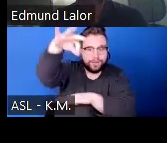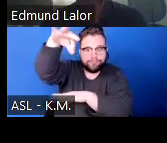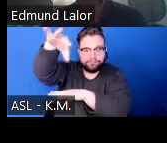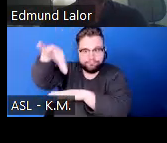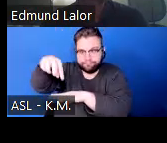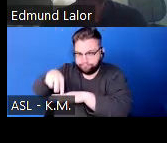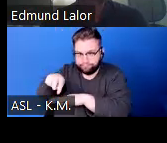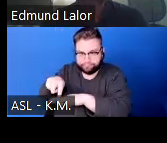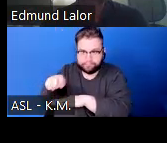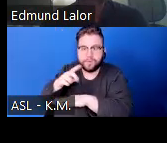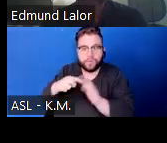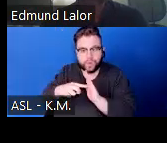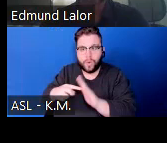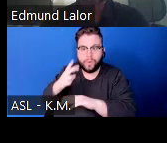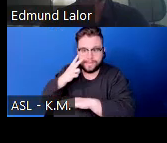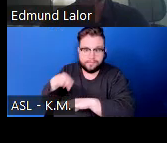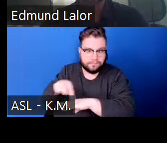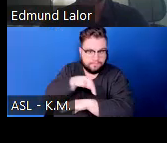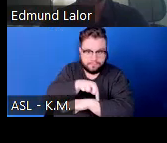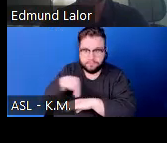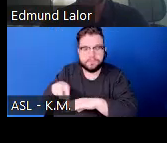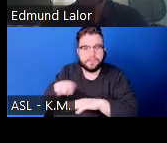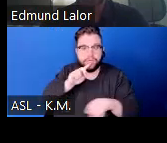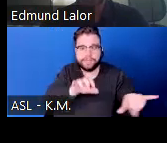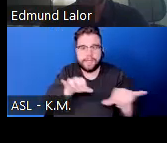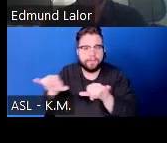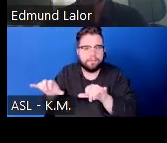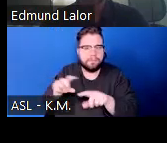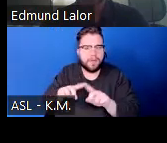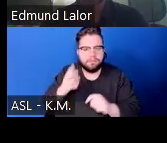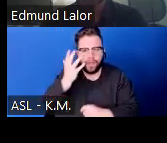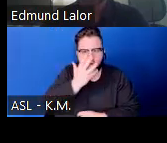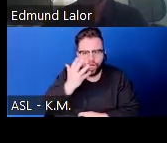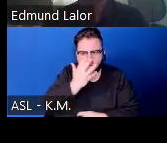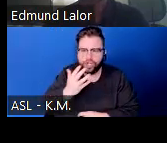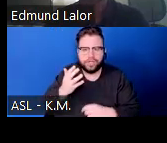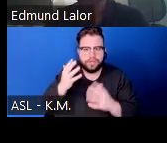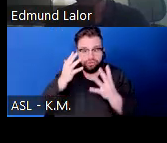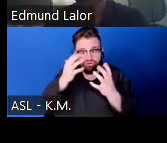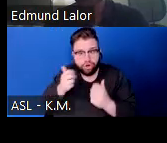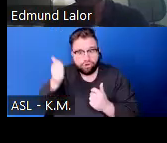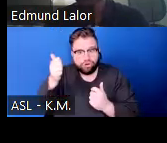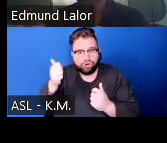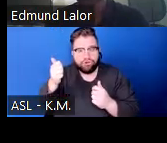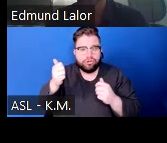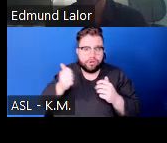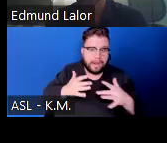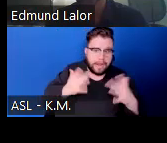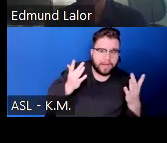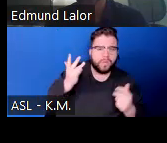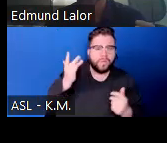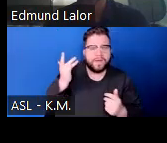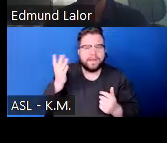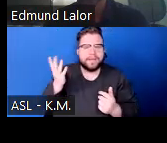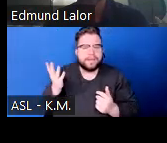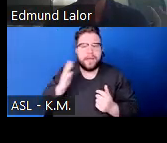gray colors are in fact exactly the same. So why don't they appear the same to us? They don't appear the same to us because our brains are not